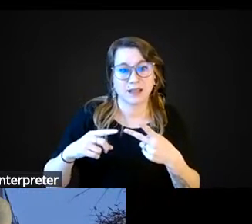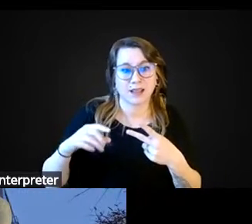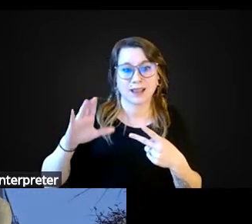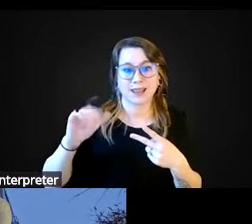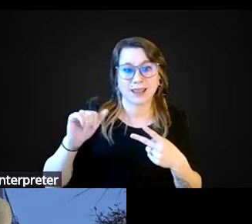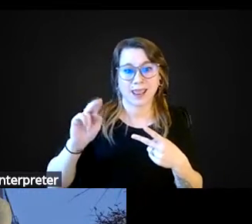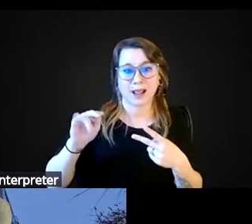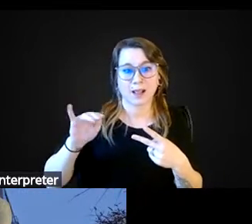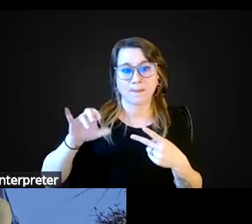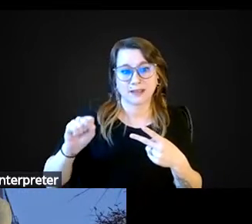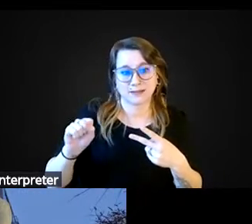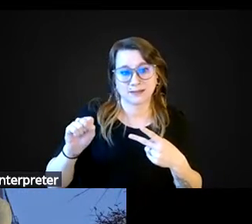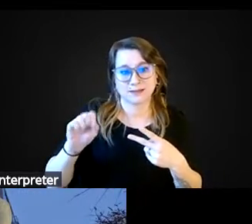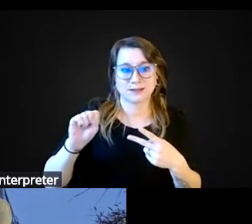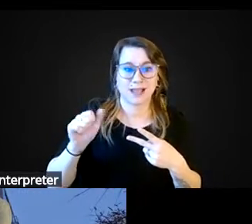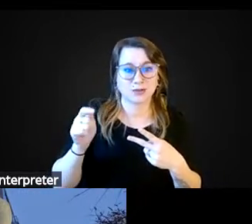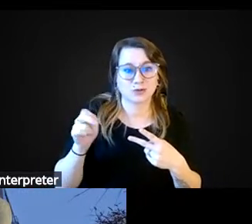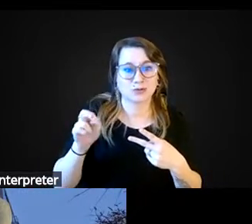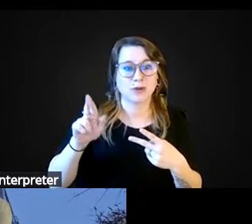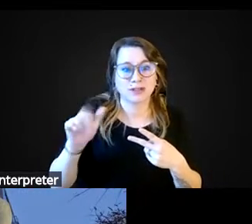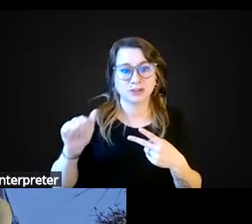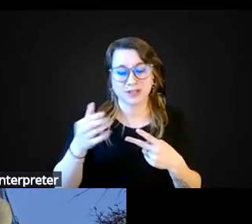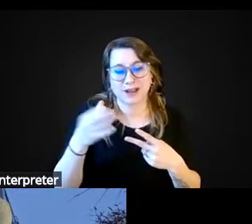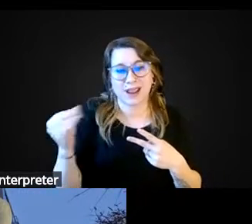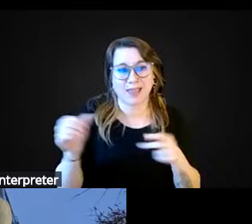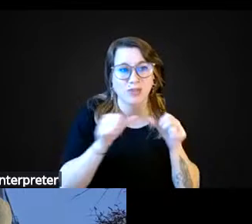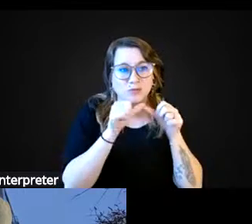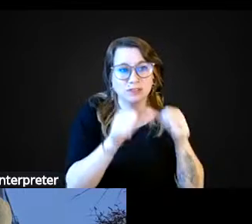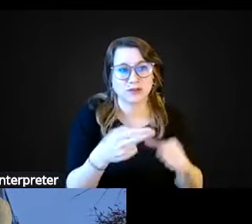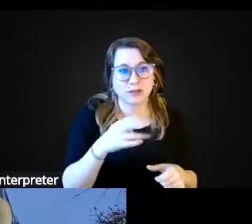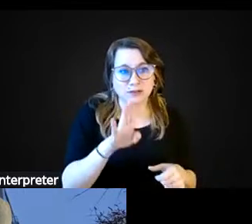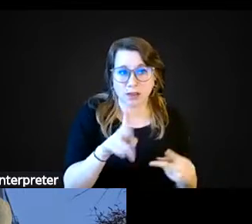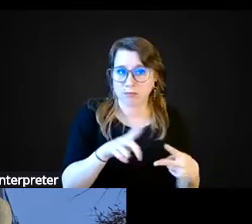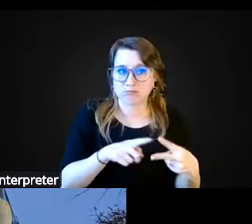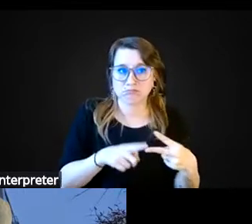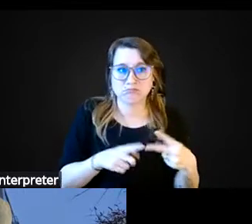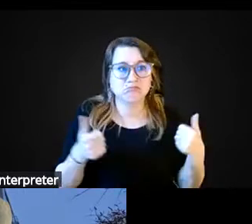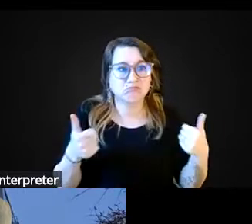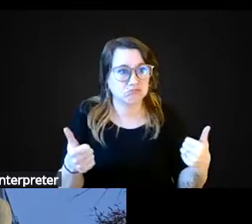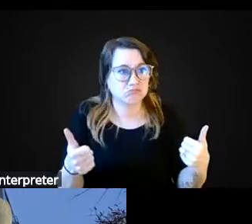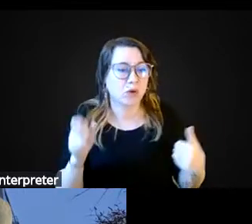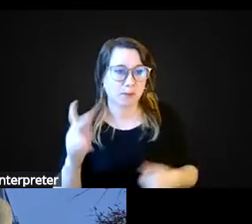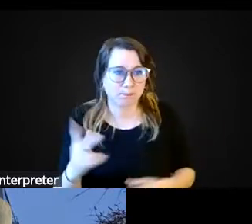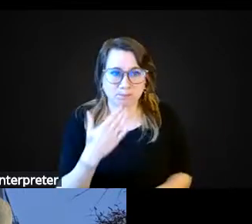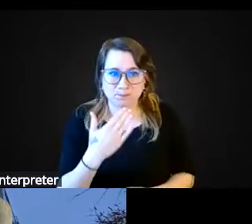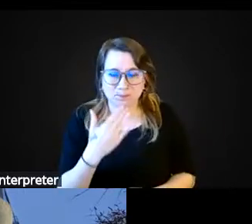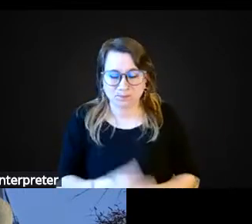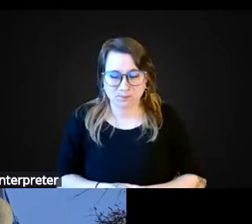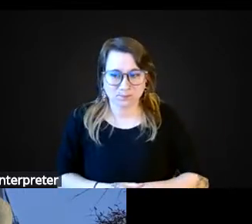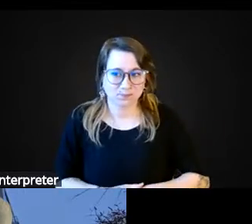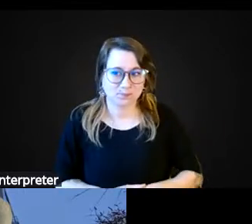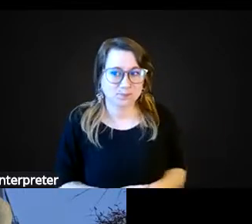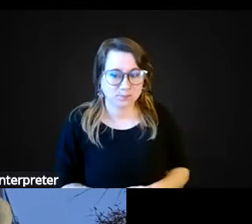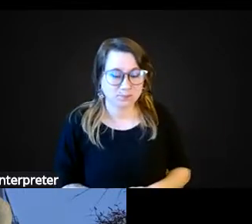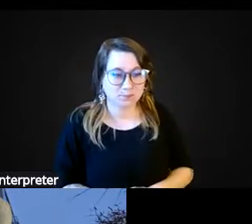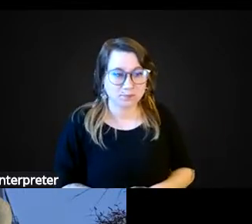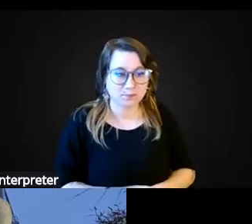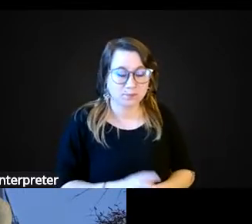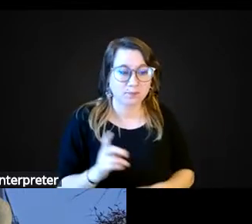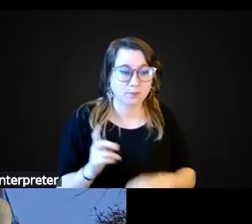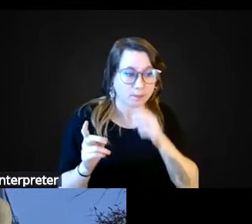correct? That's Great. correct, Andy. Then we're good on that. Thank you. Absolutely. Do we